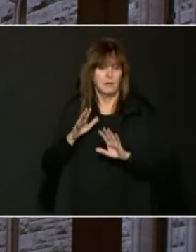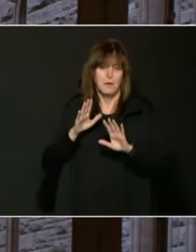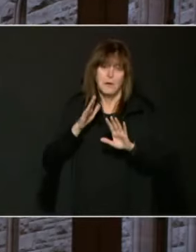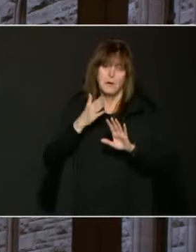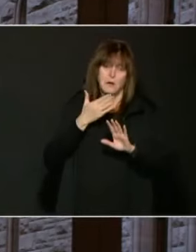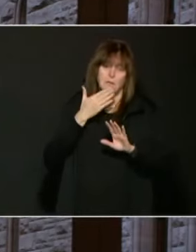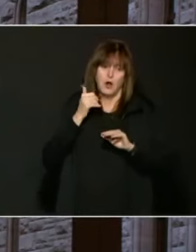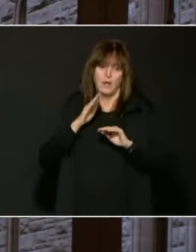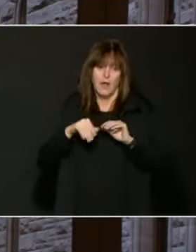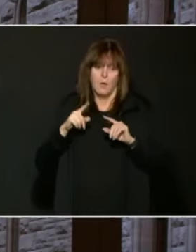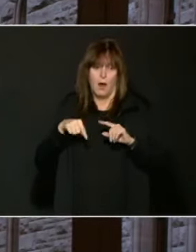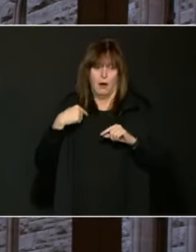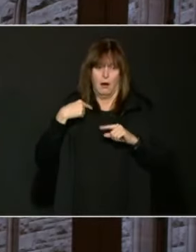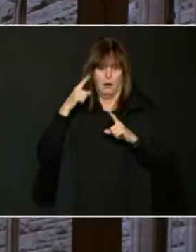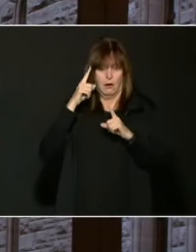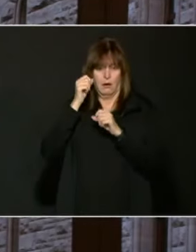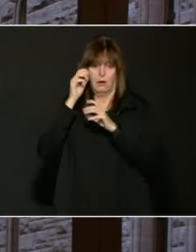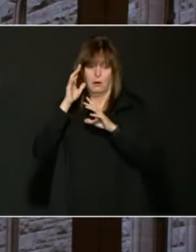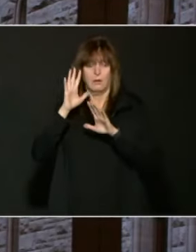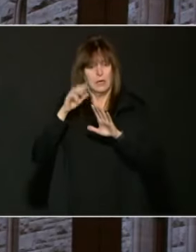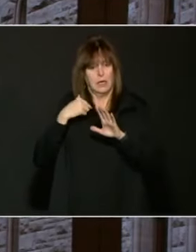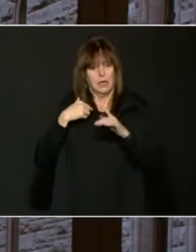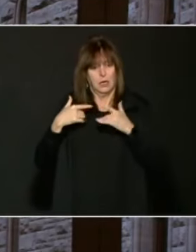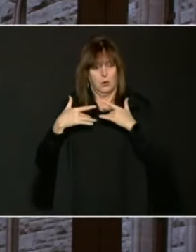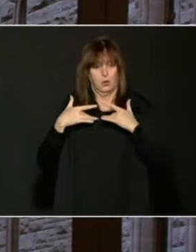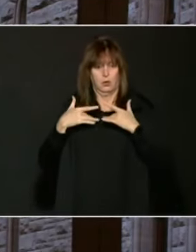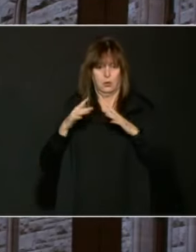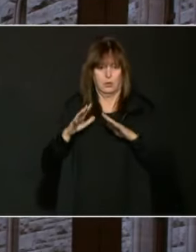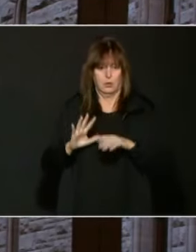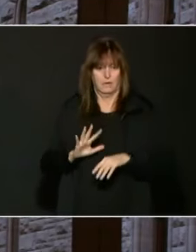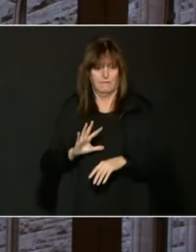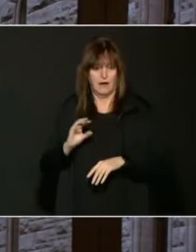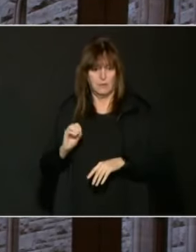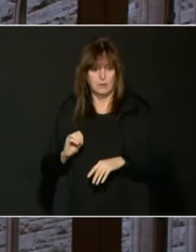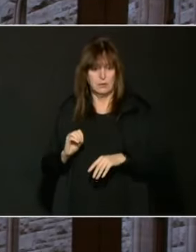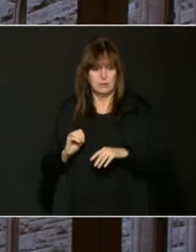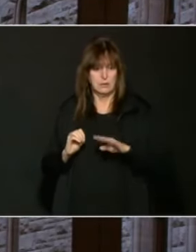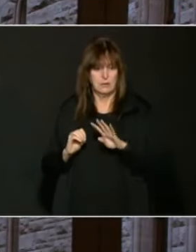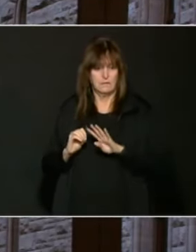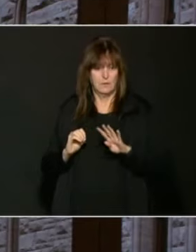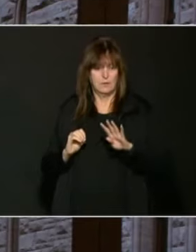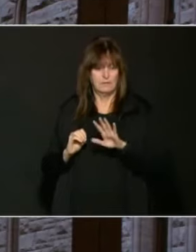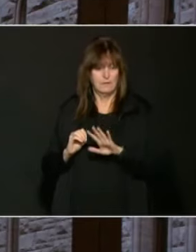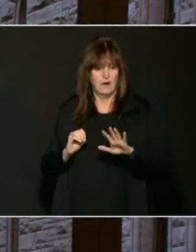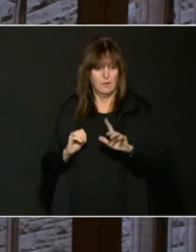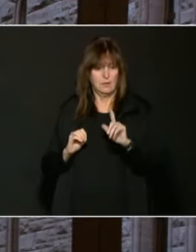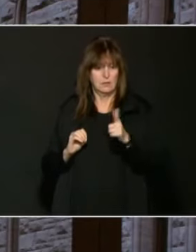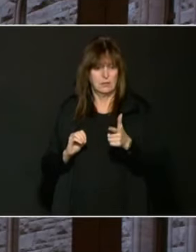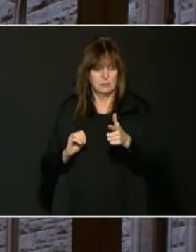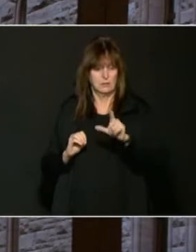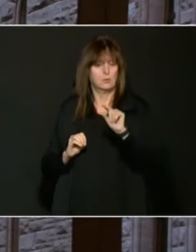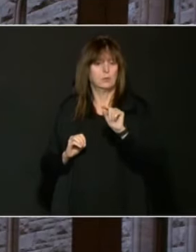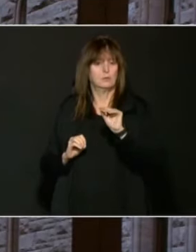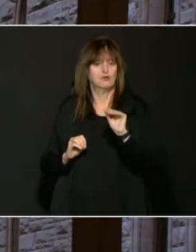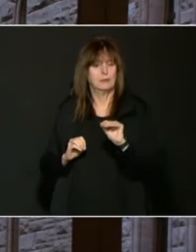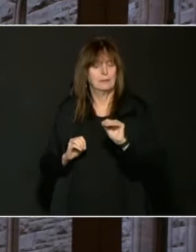So we're up from 5 to 20% in a 4 to 5 week period. We have